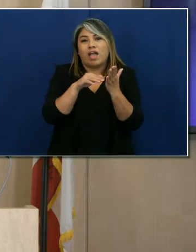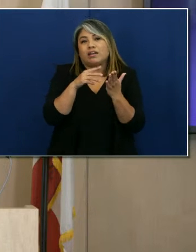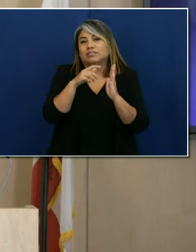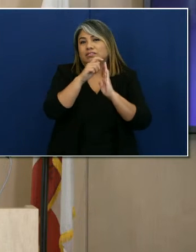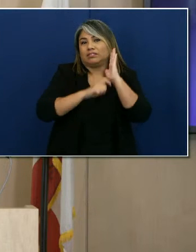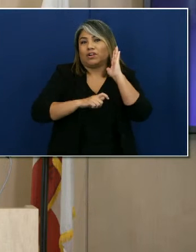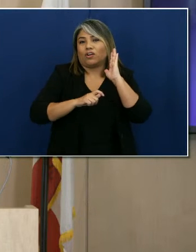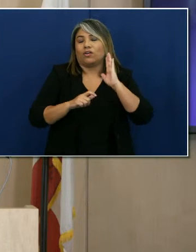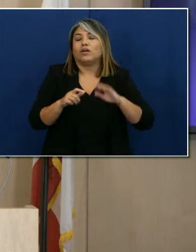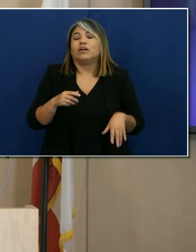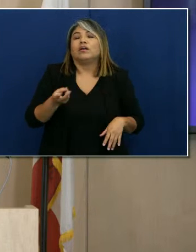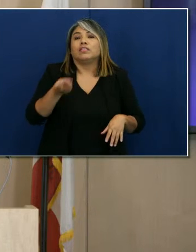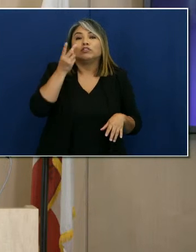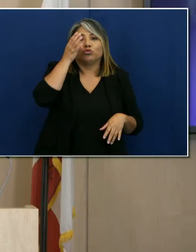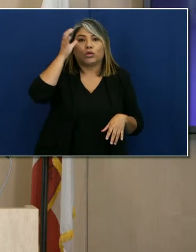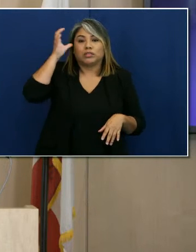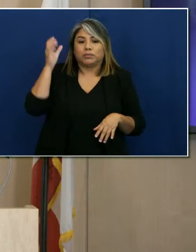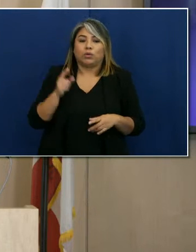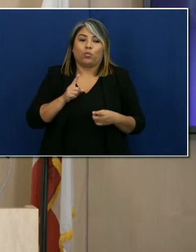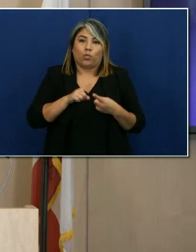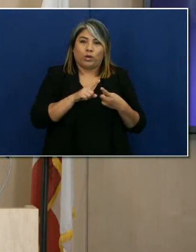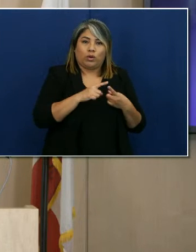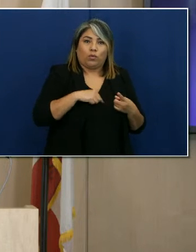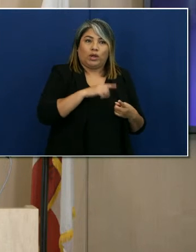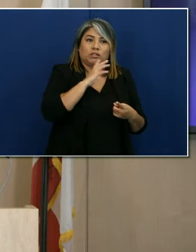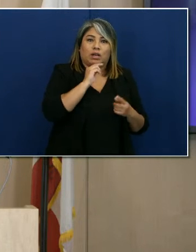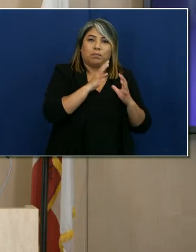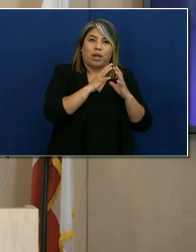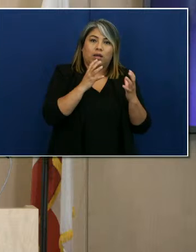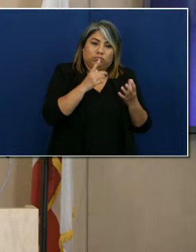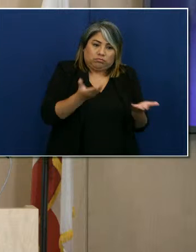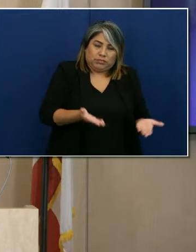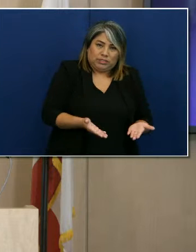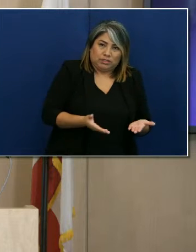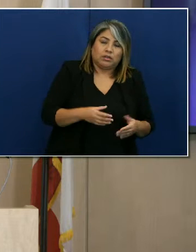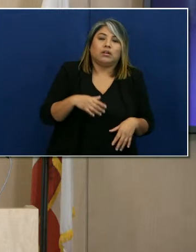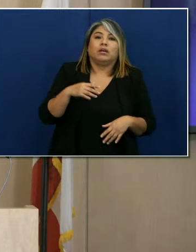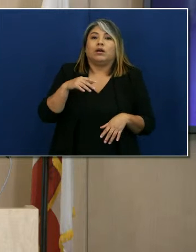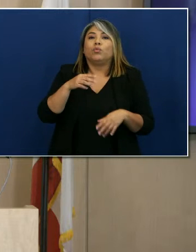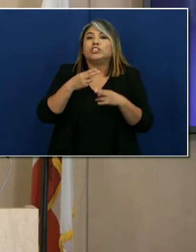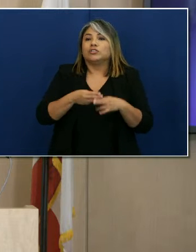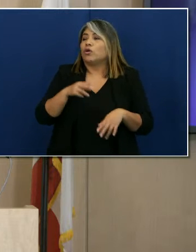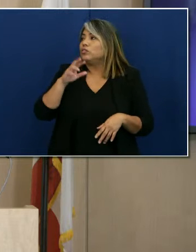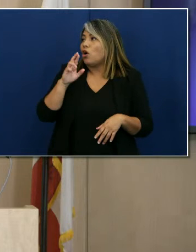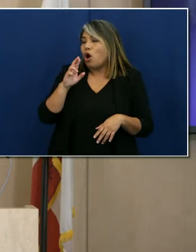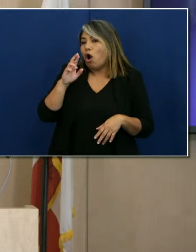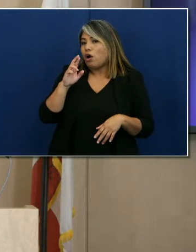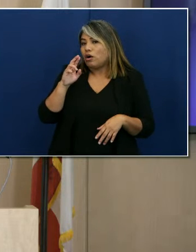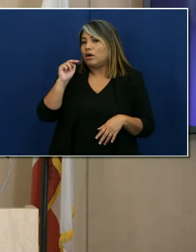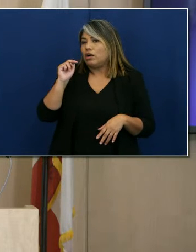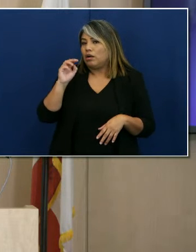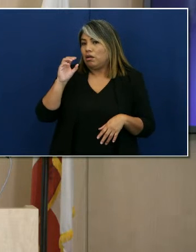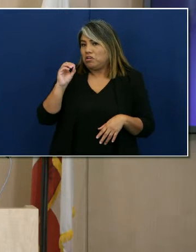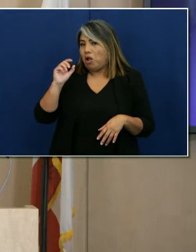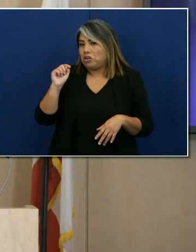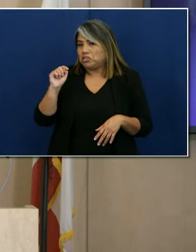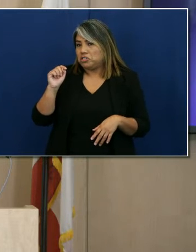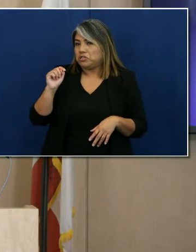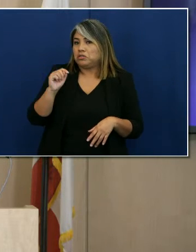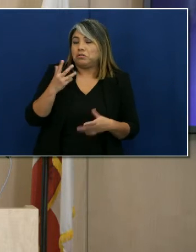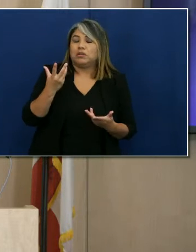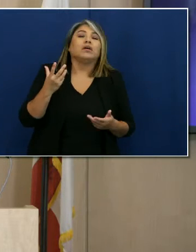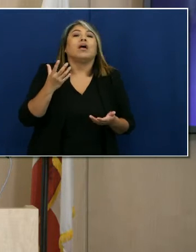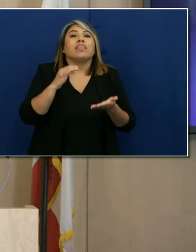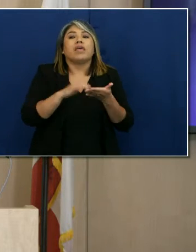also, and there's two concepts, one of which we talk a lot about here, which is called R0, which is the average number of individuals